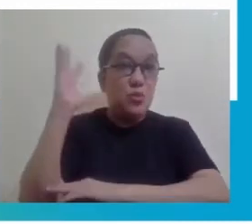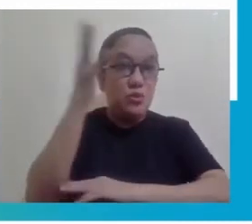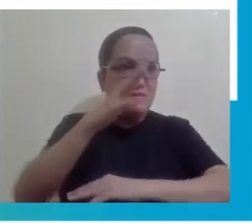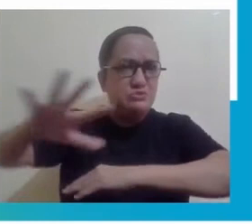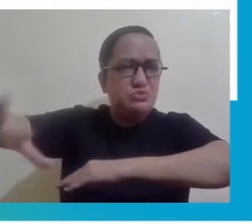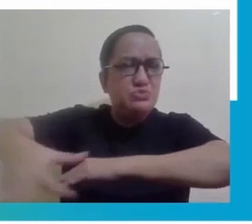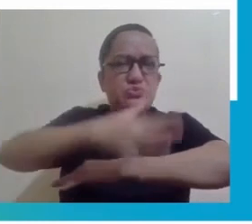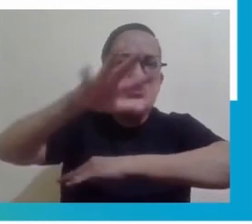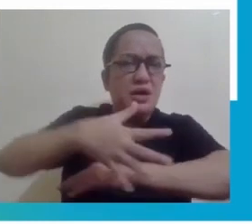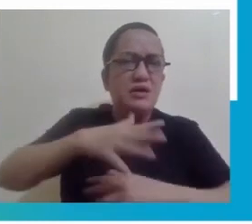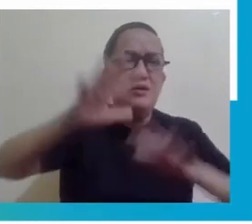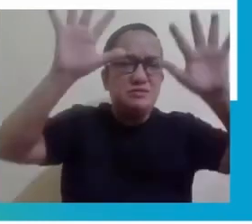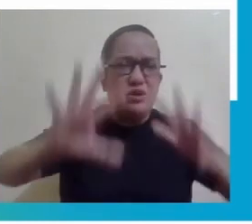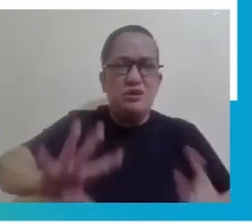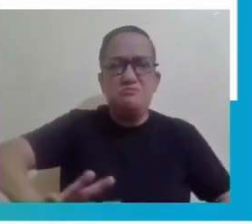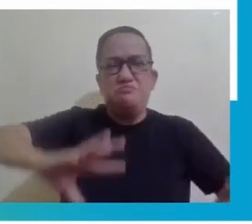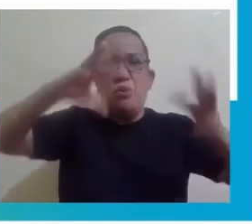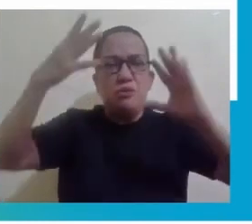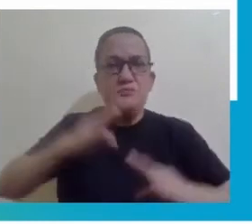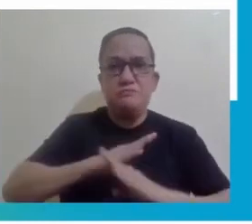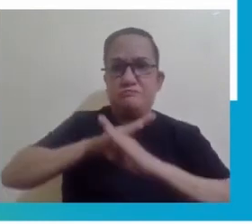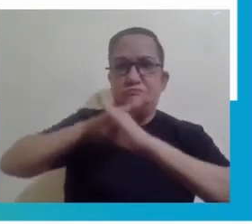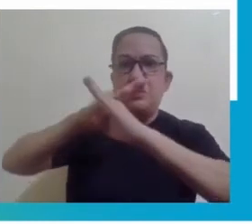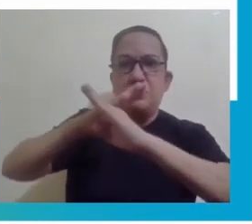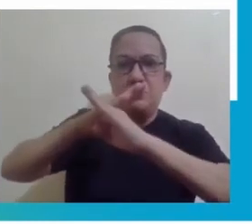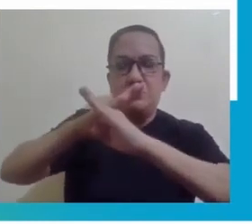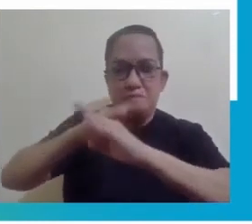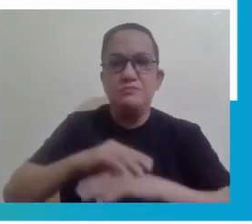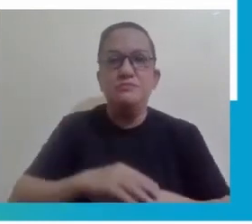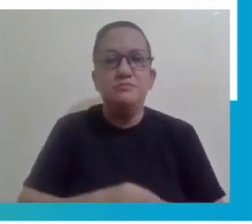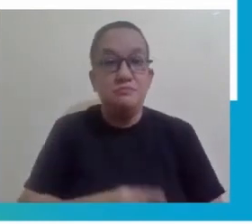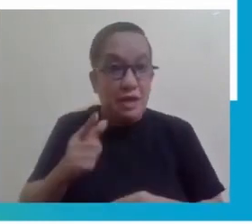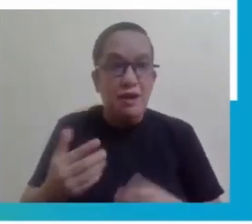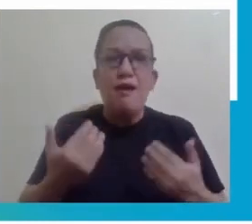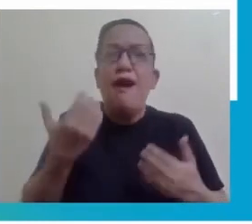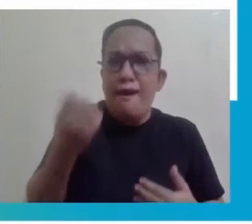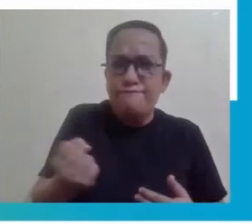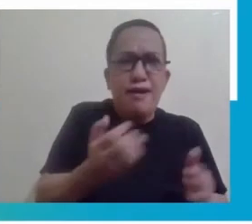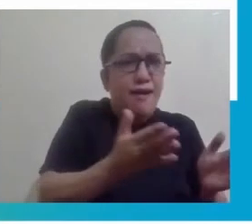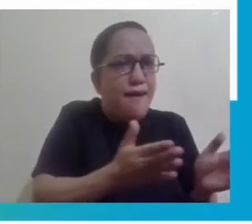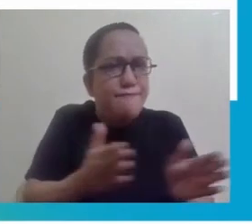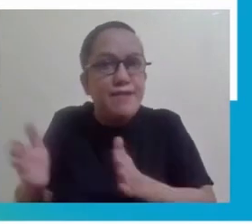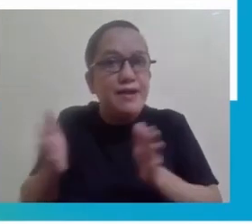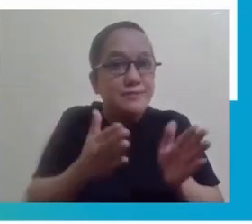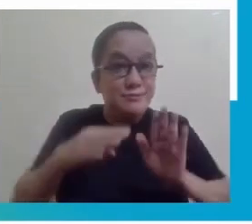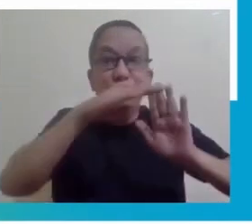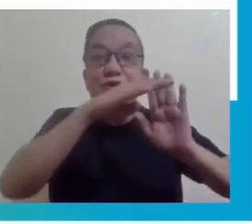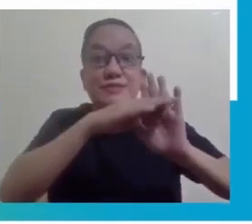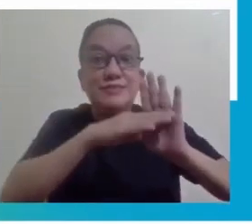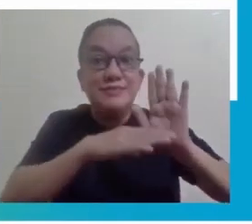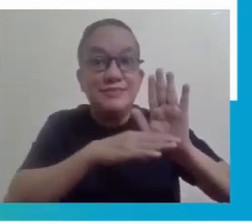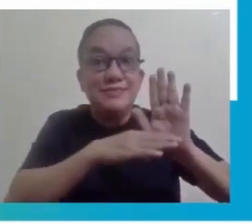developing what we call a nature positive investment roadmap, which aims to enable nature positive investment to be scaled